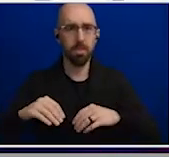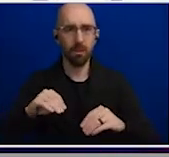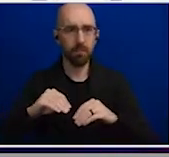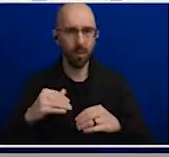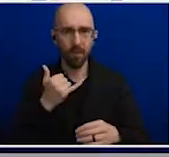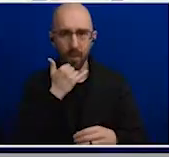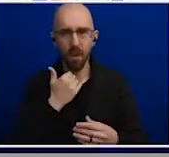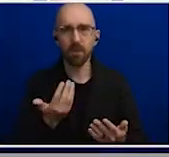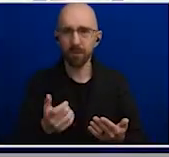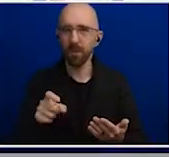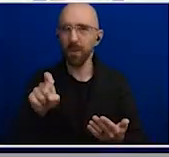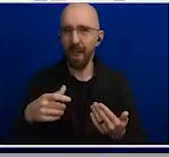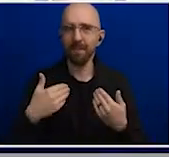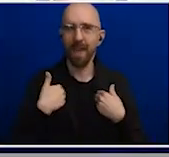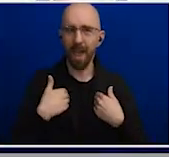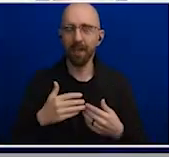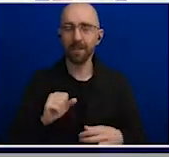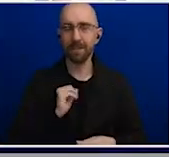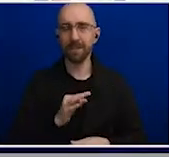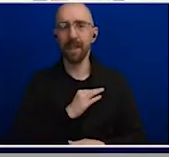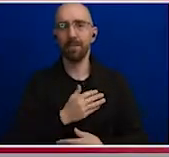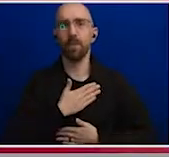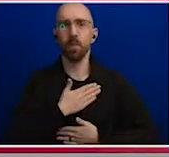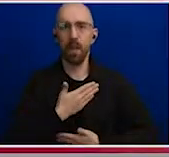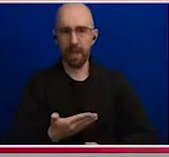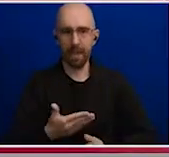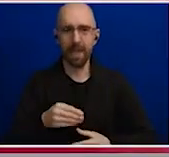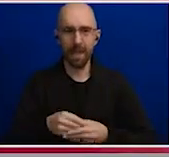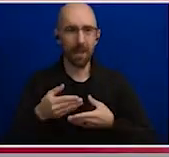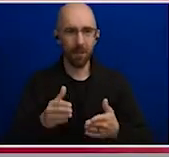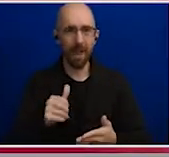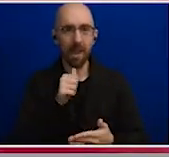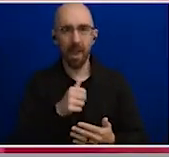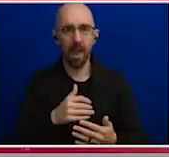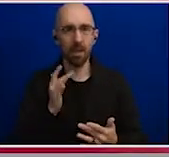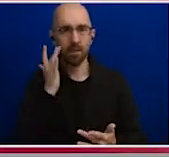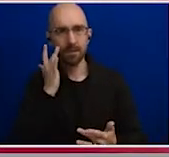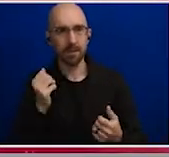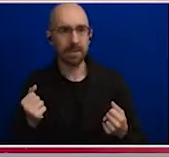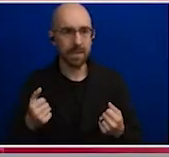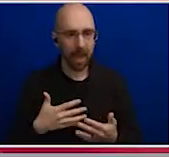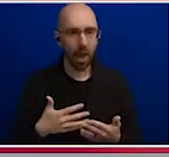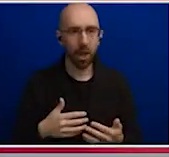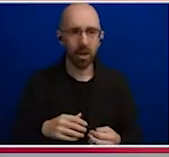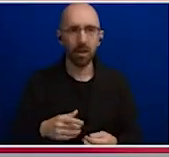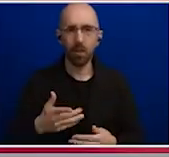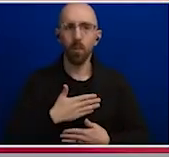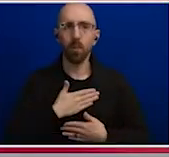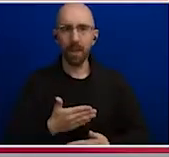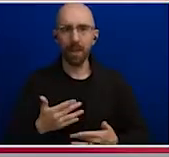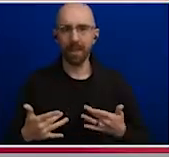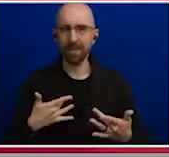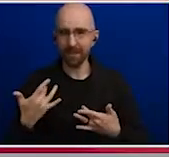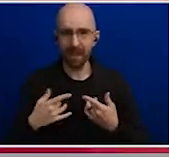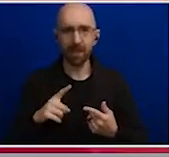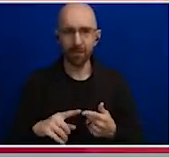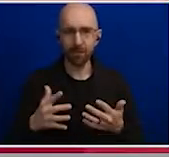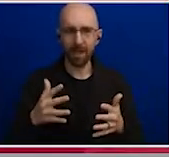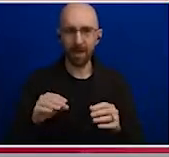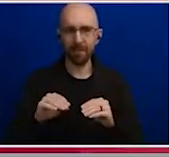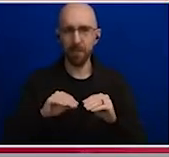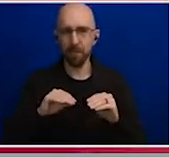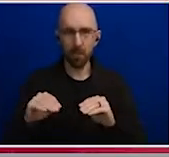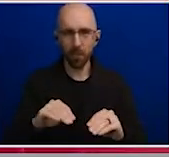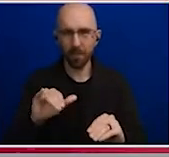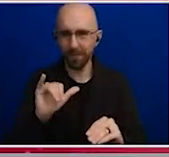have a willing staff that's in a way not scared, and willing and excited to kind of move the needle, and that's